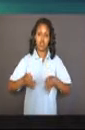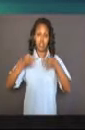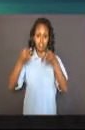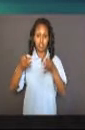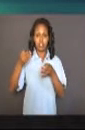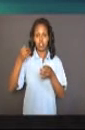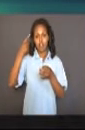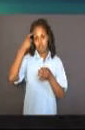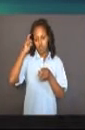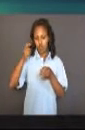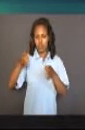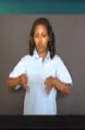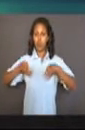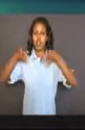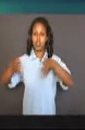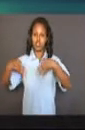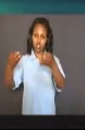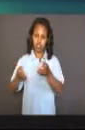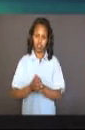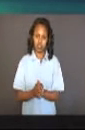for conduction.